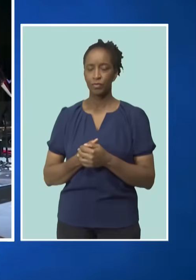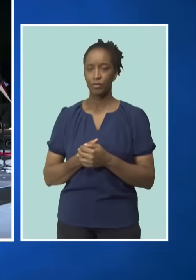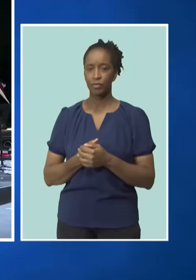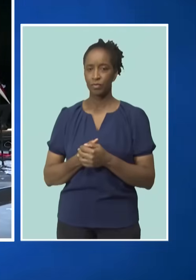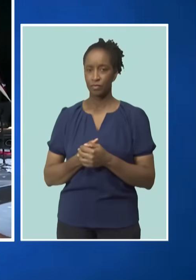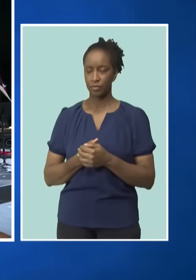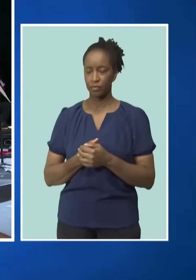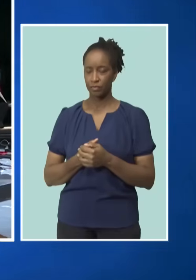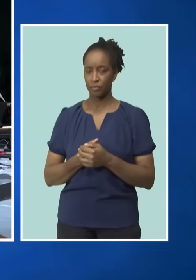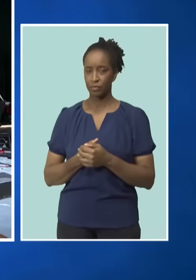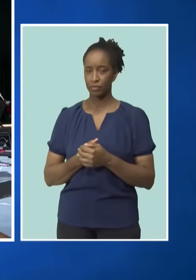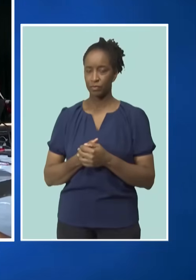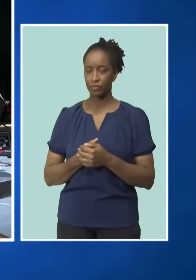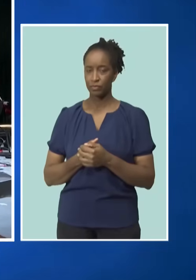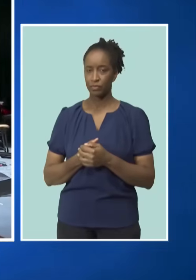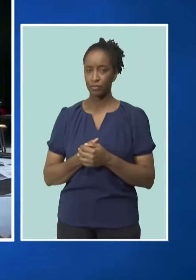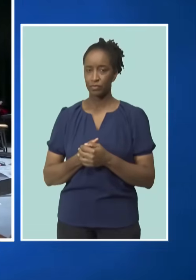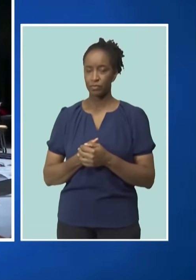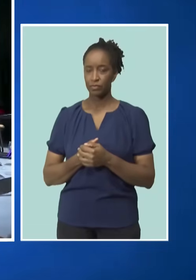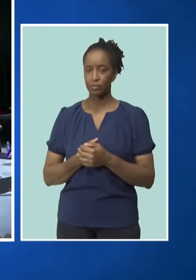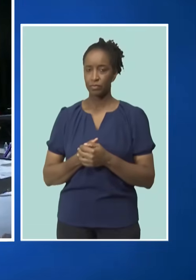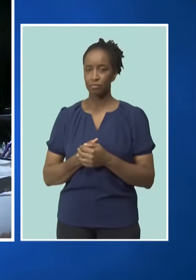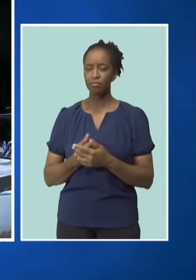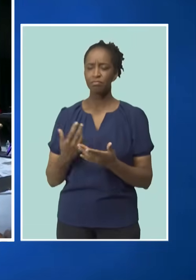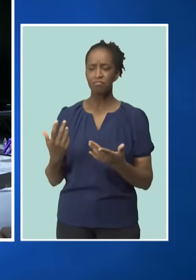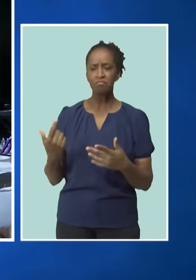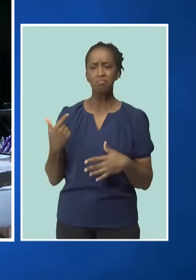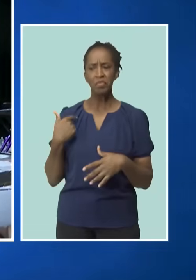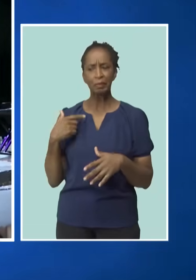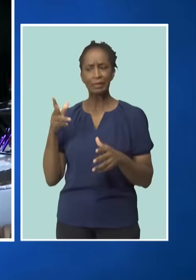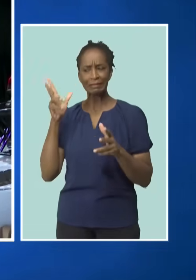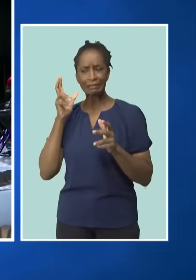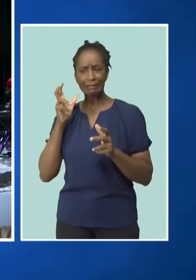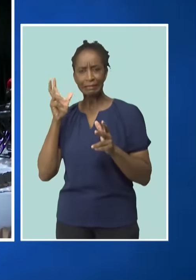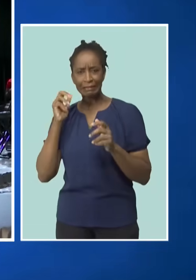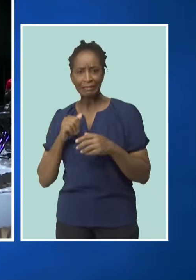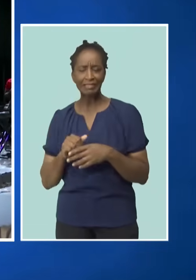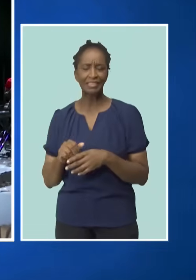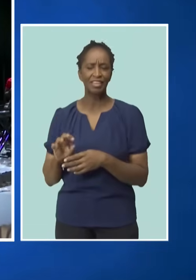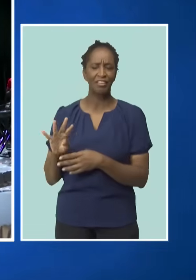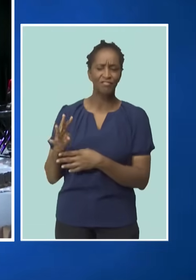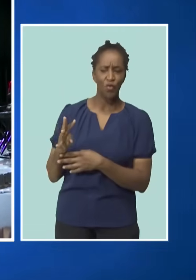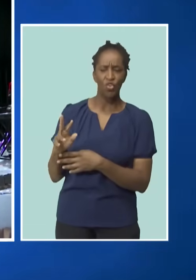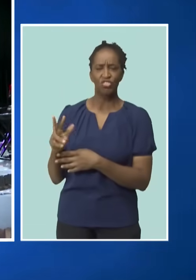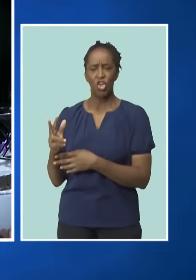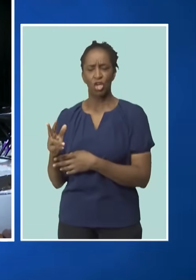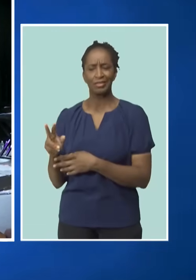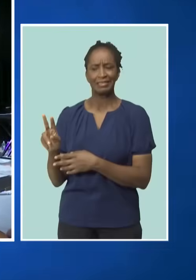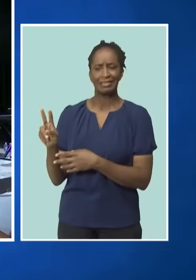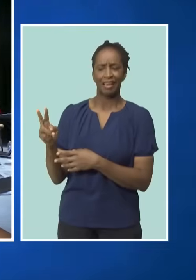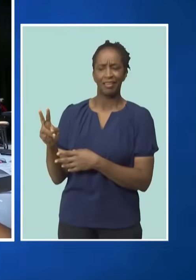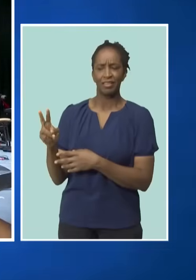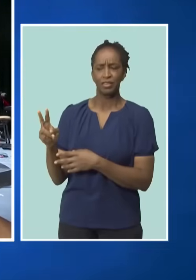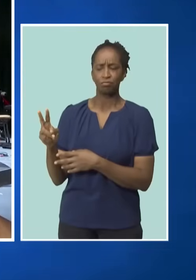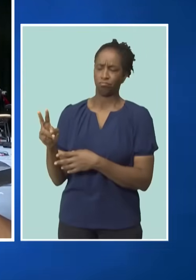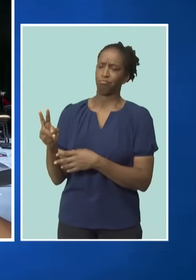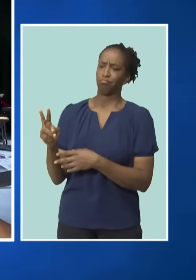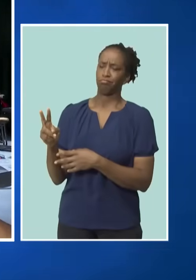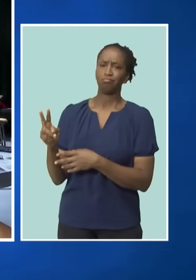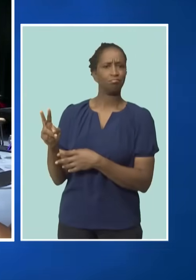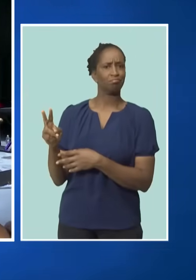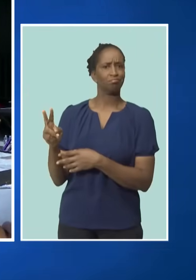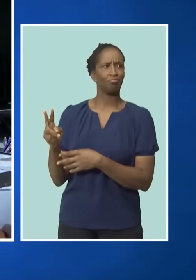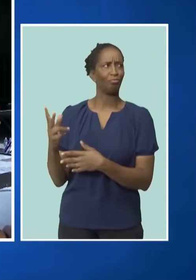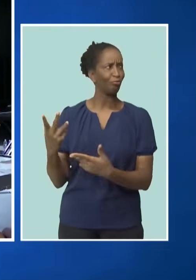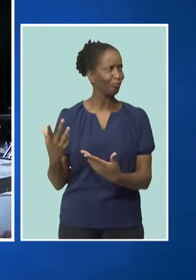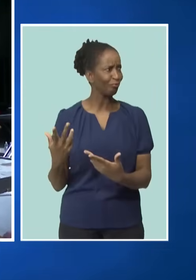I was like, all right, let me see who will come second. Then when it comes second, I was like,